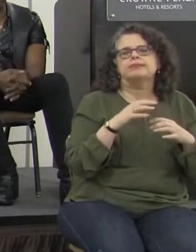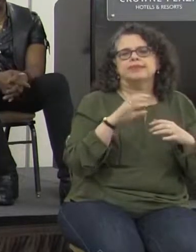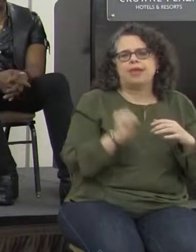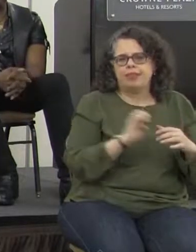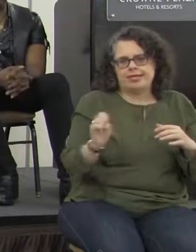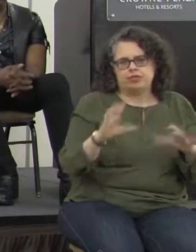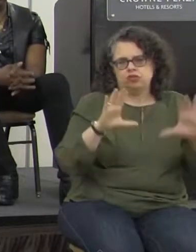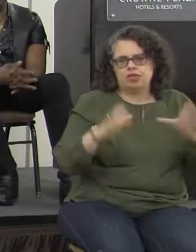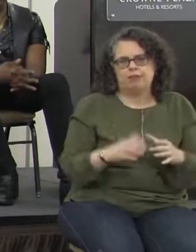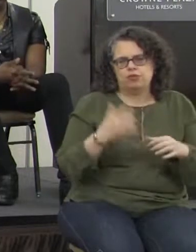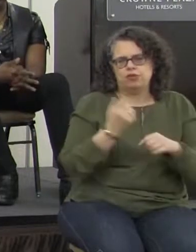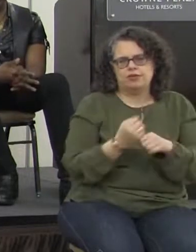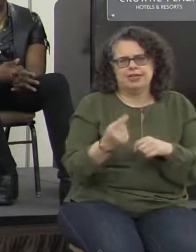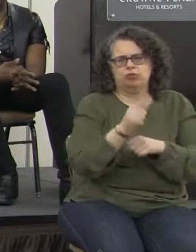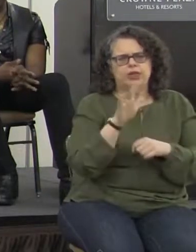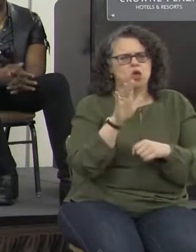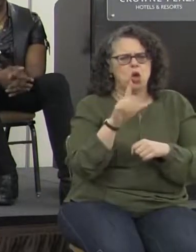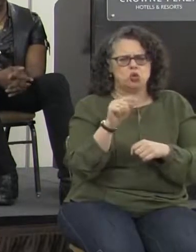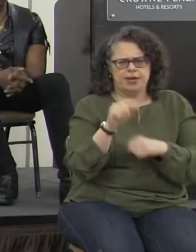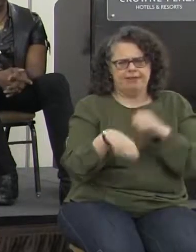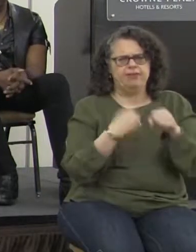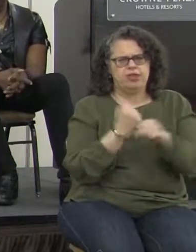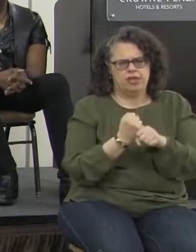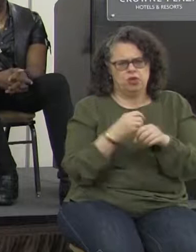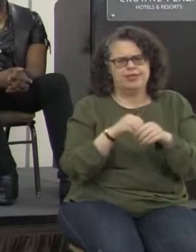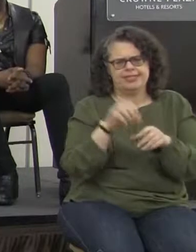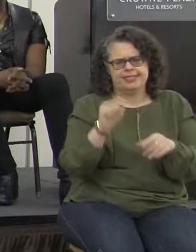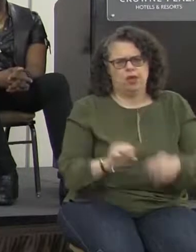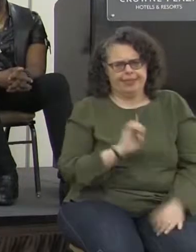year as a chapter in Southeast.